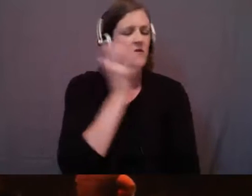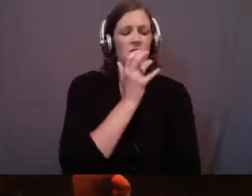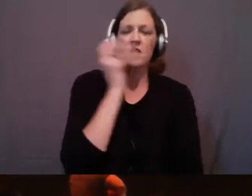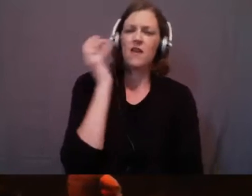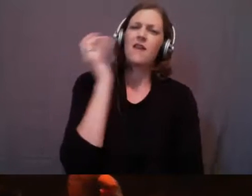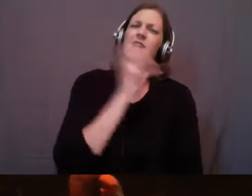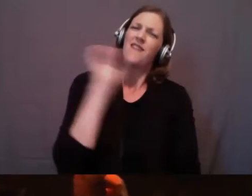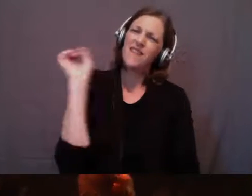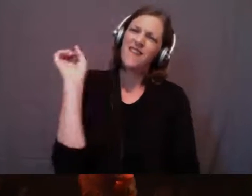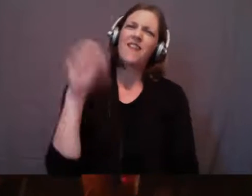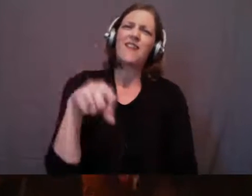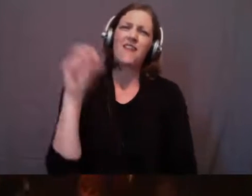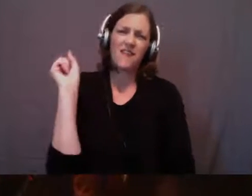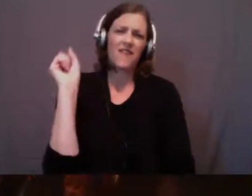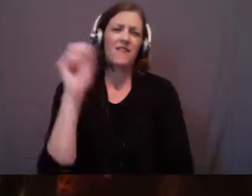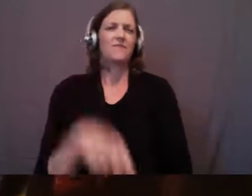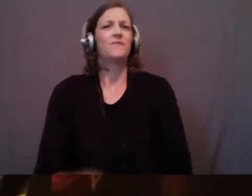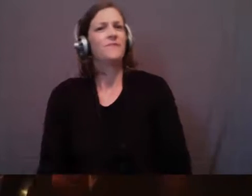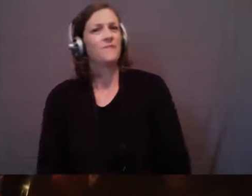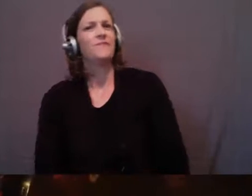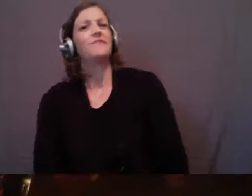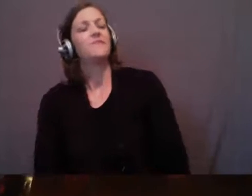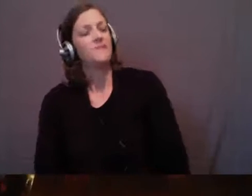Lord. Yeah.